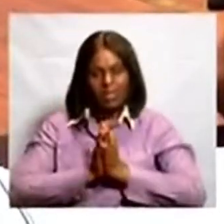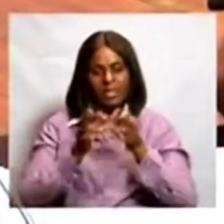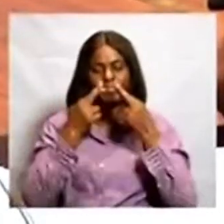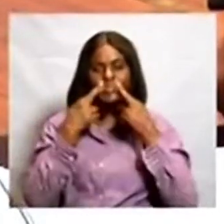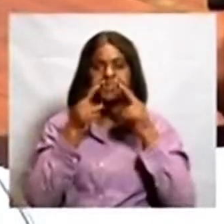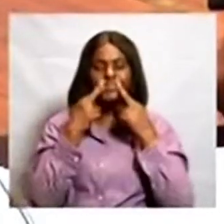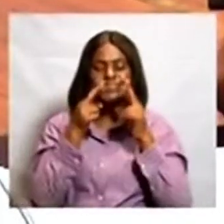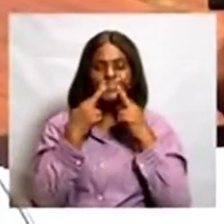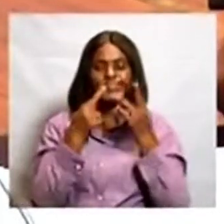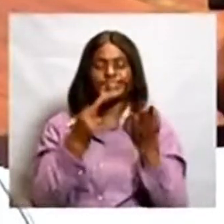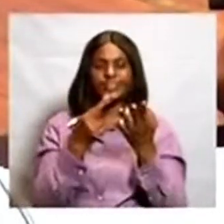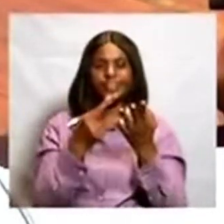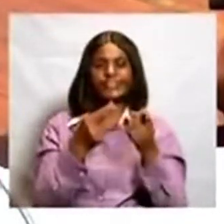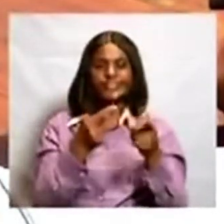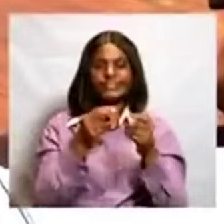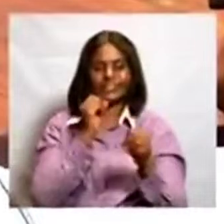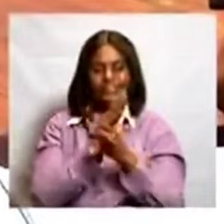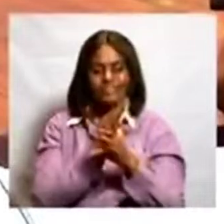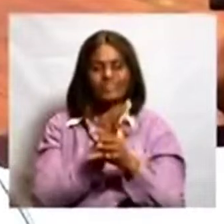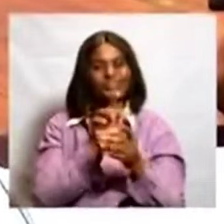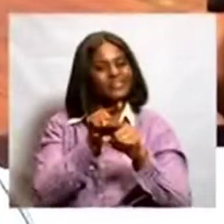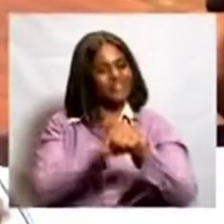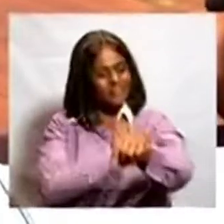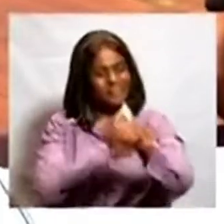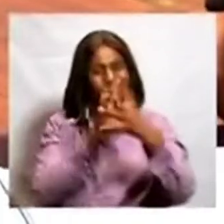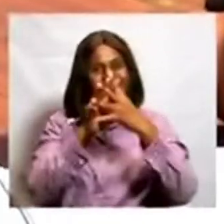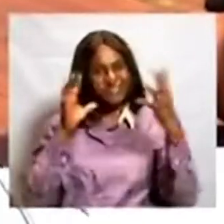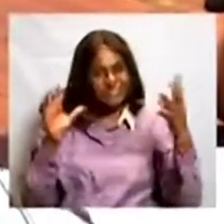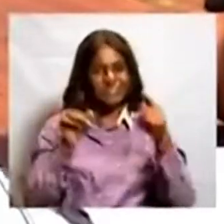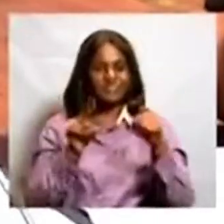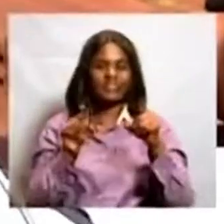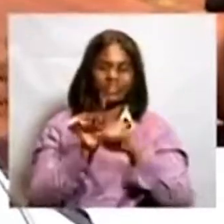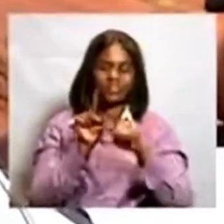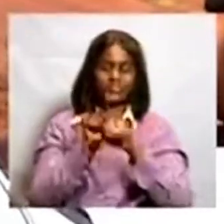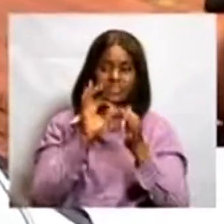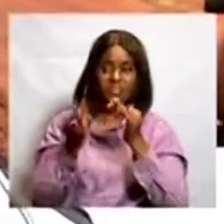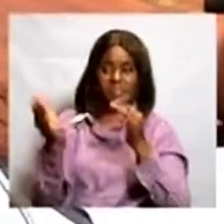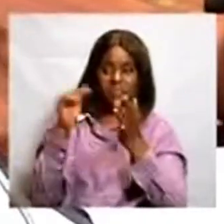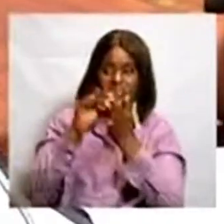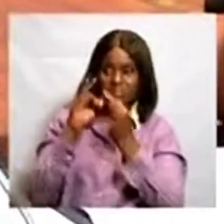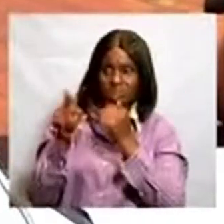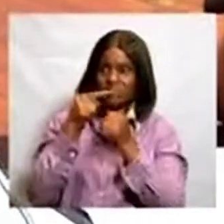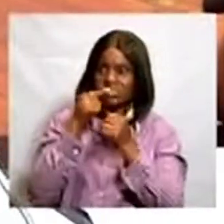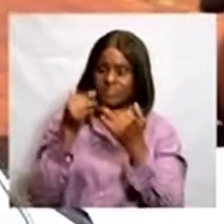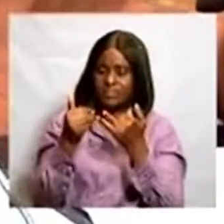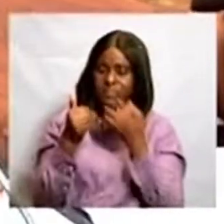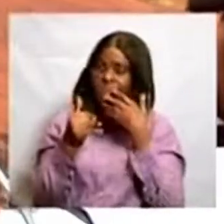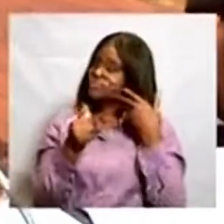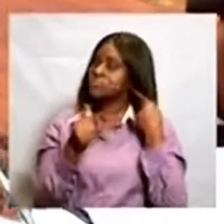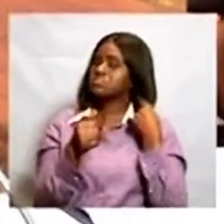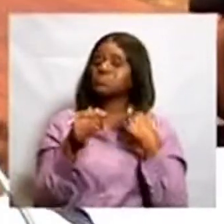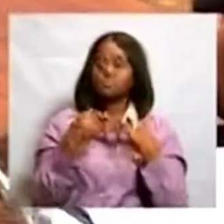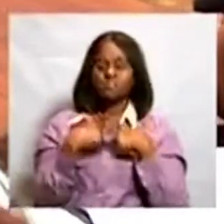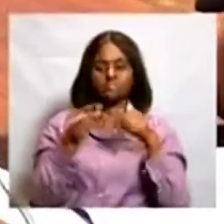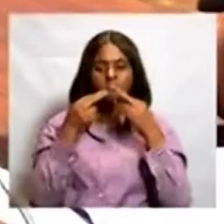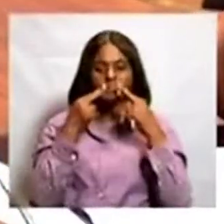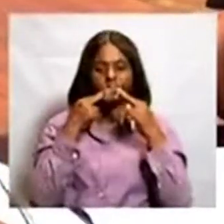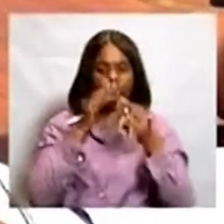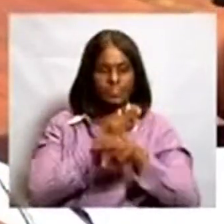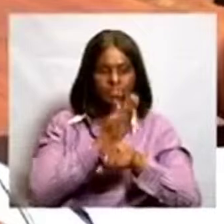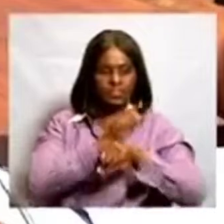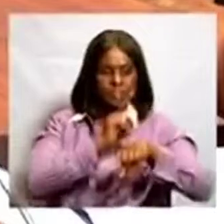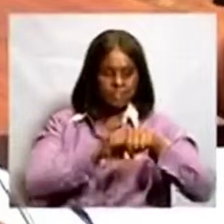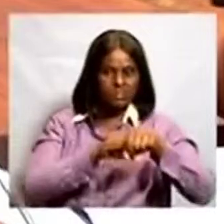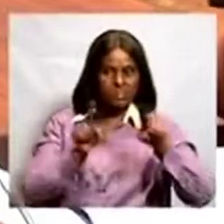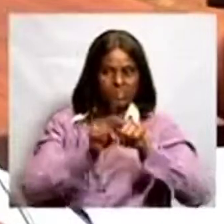results. That is too long. And then again, if you are saying you consider results after that period,